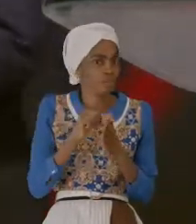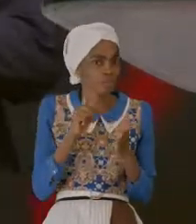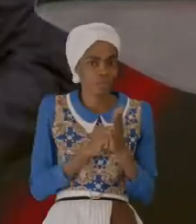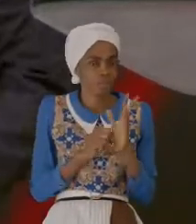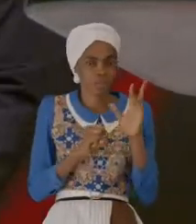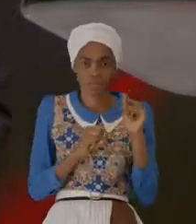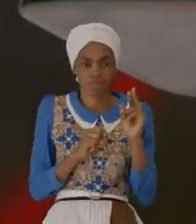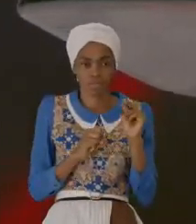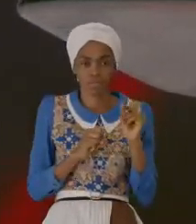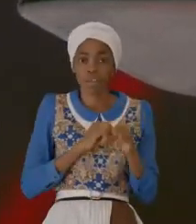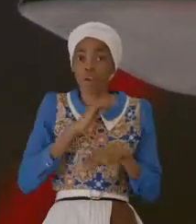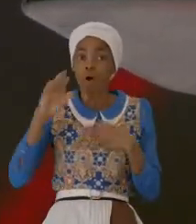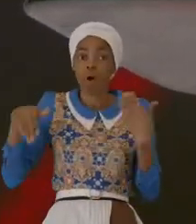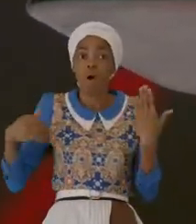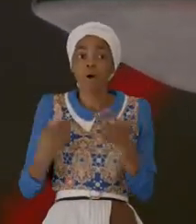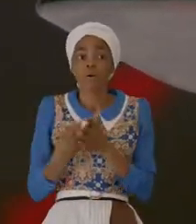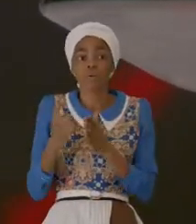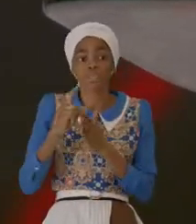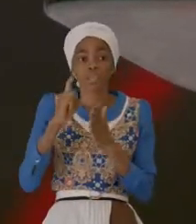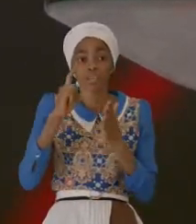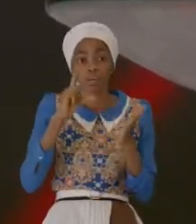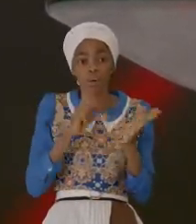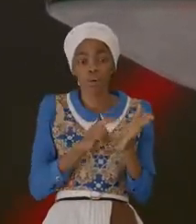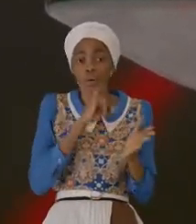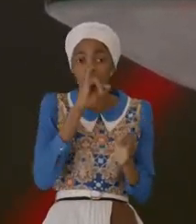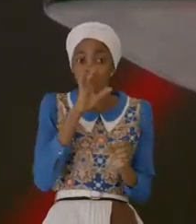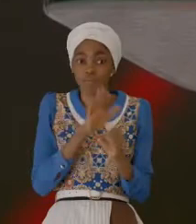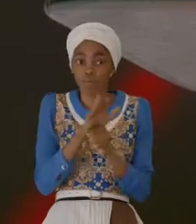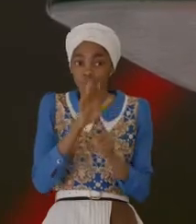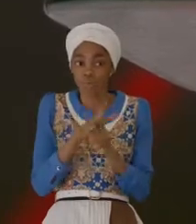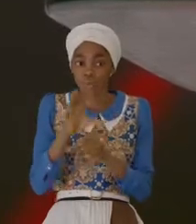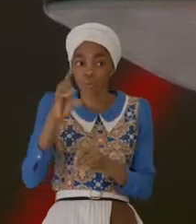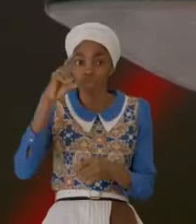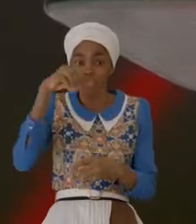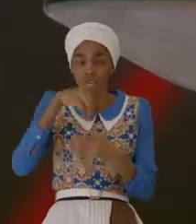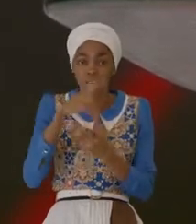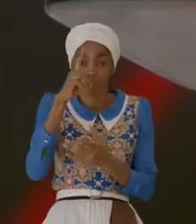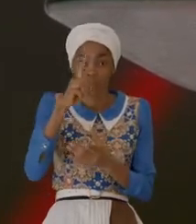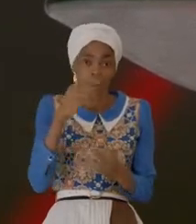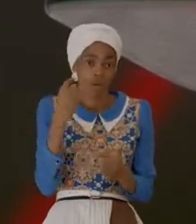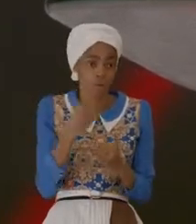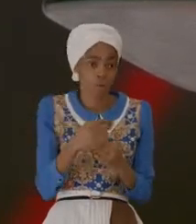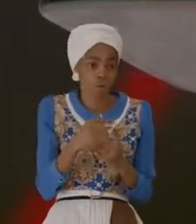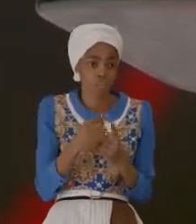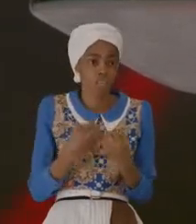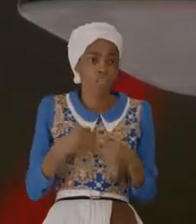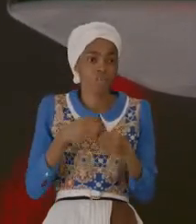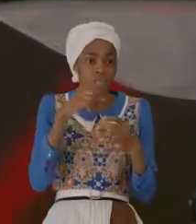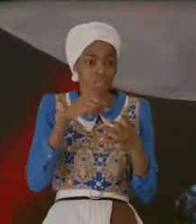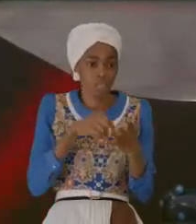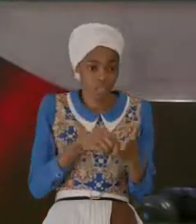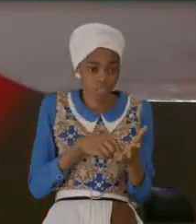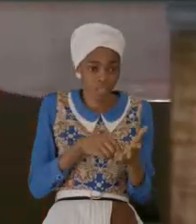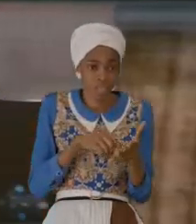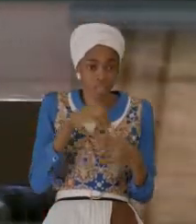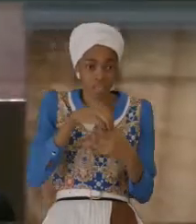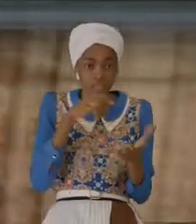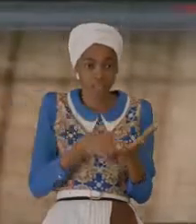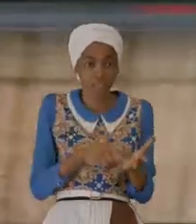of the law is fulfilled in one word even in days Thou